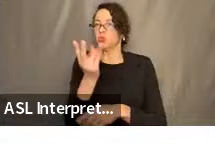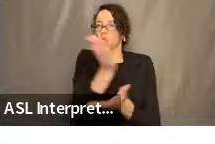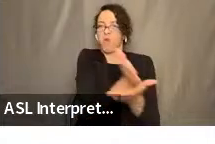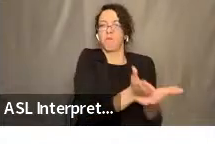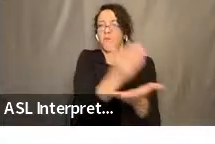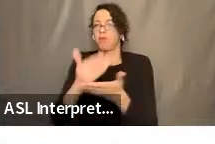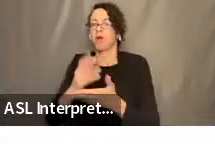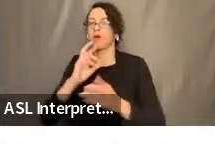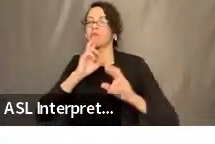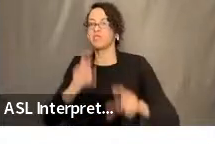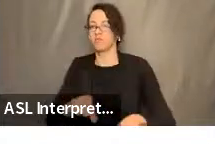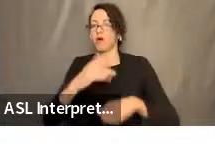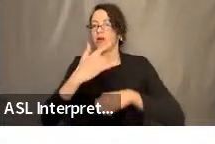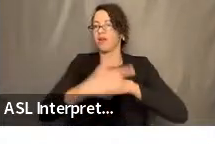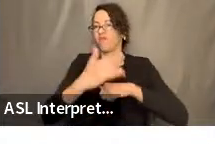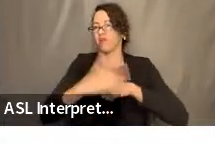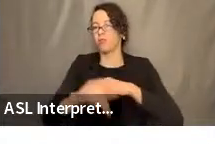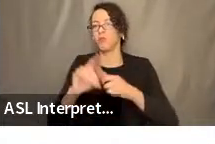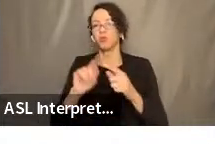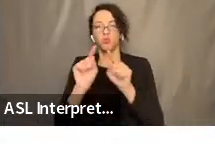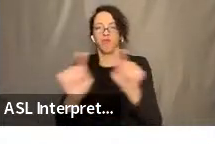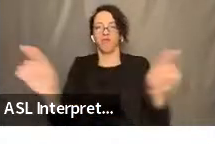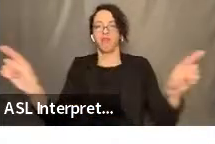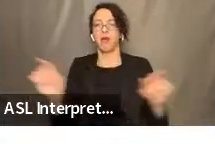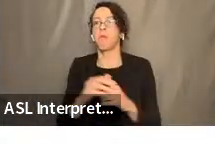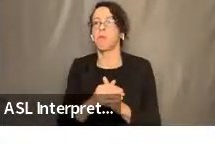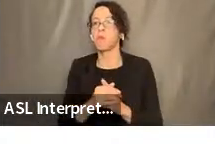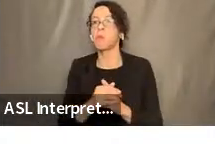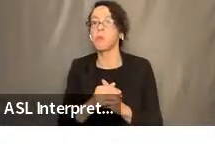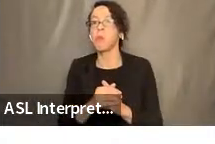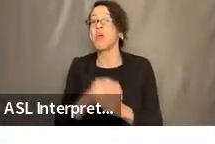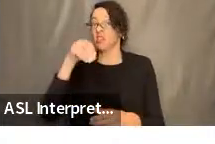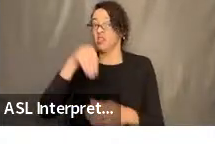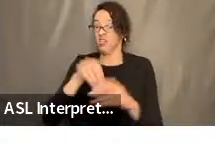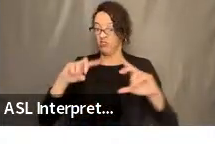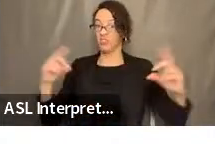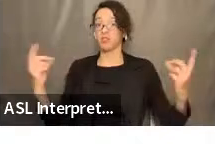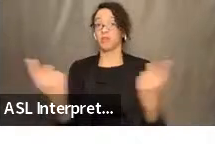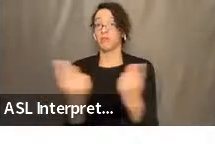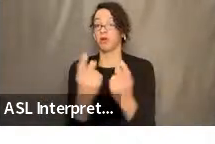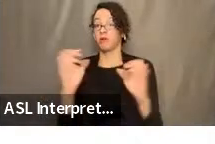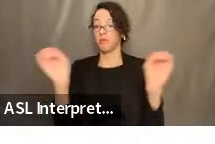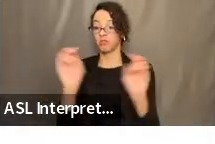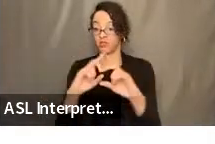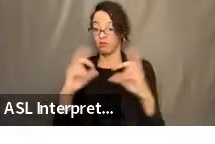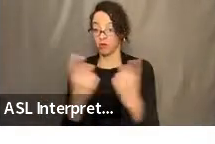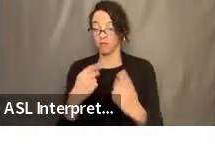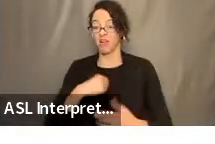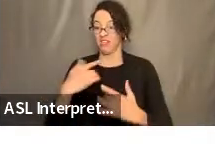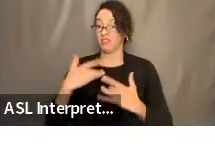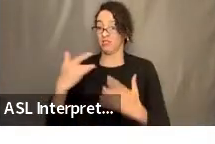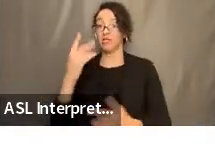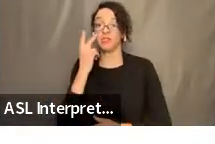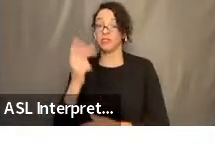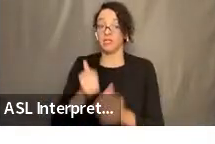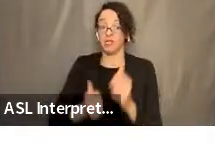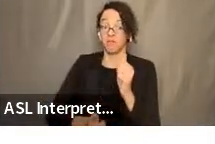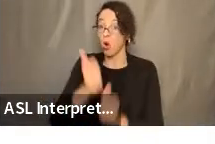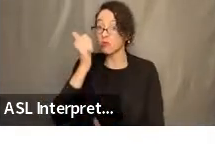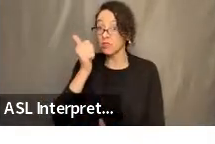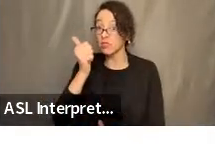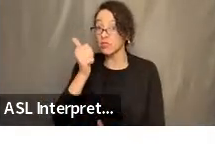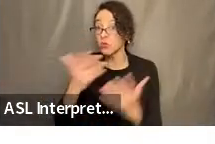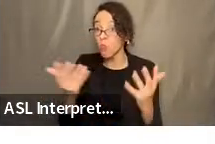department, that's largely what I see is people come because they think that's their only